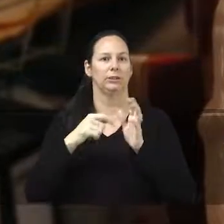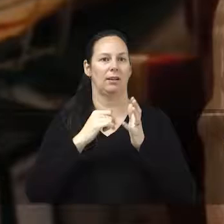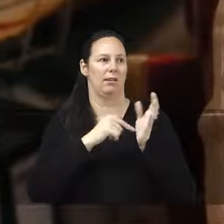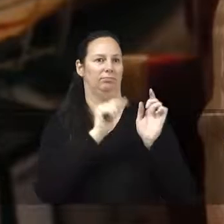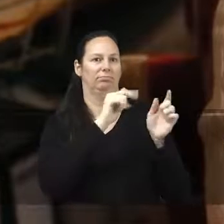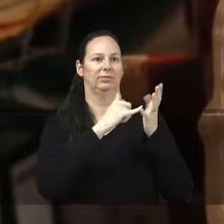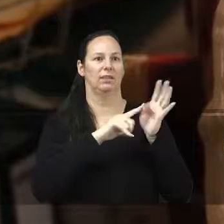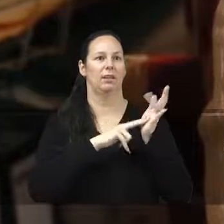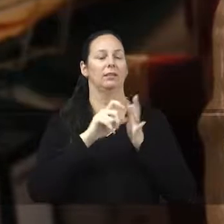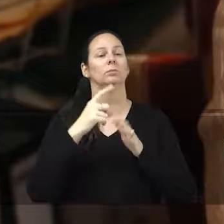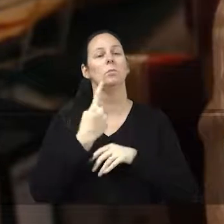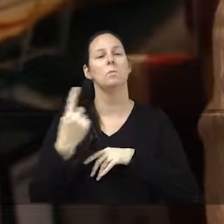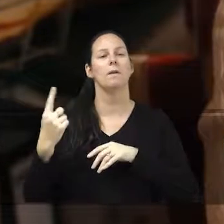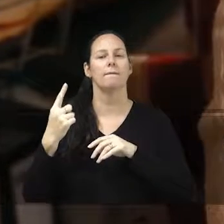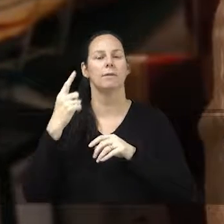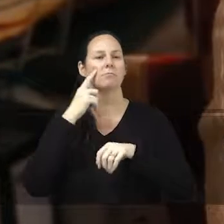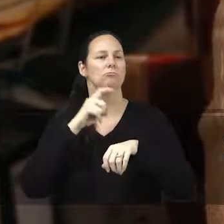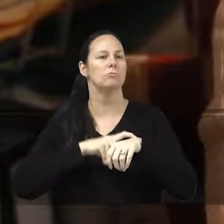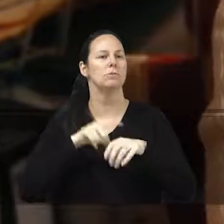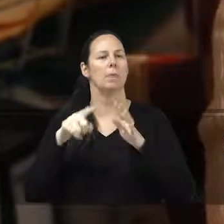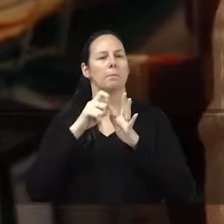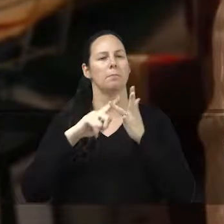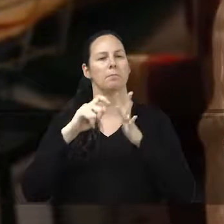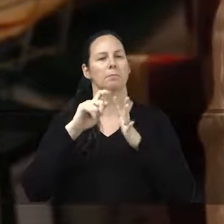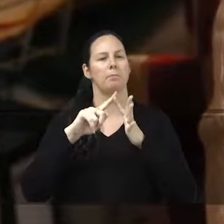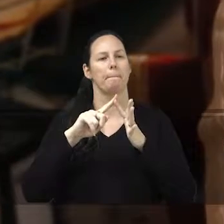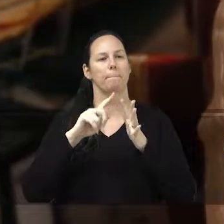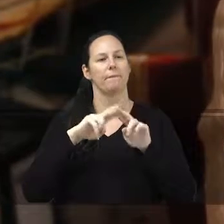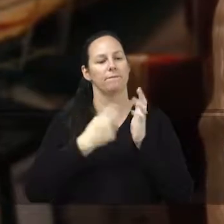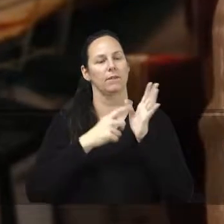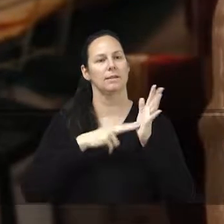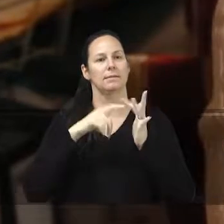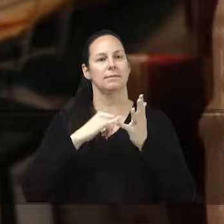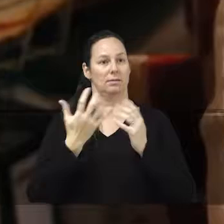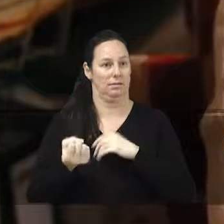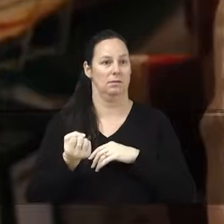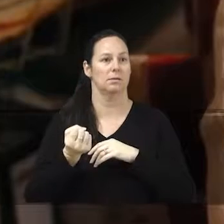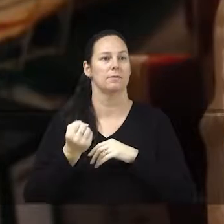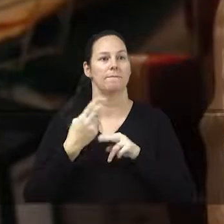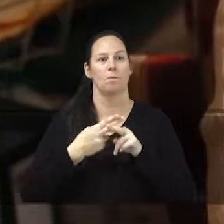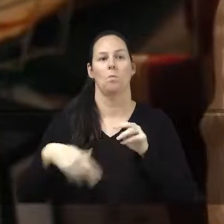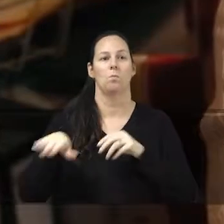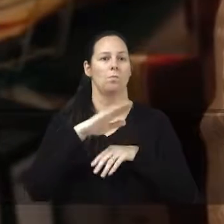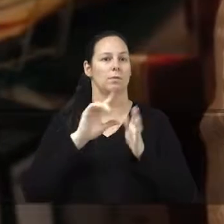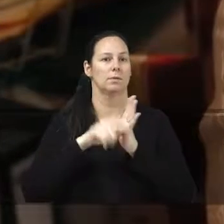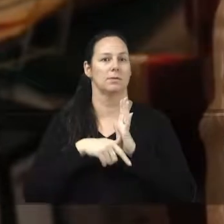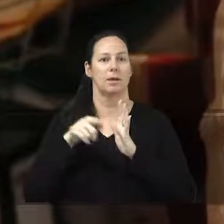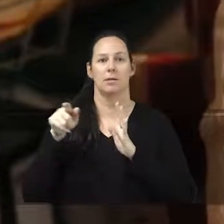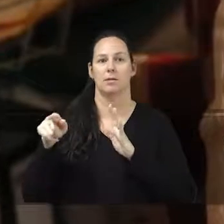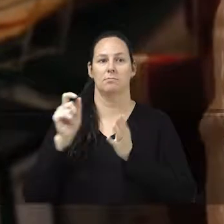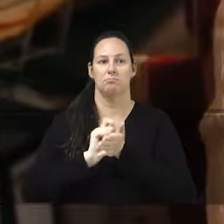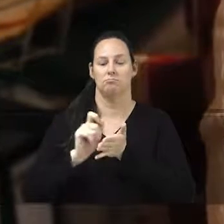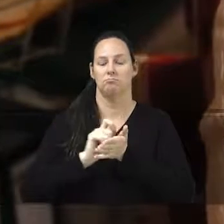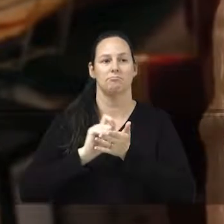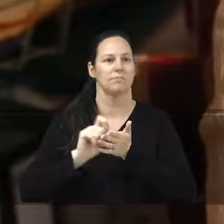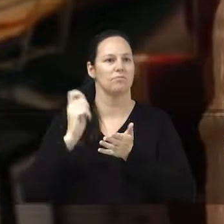is the recognition that Pope Francis has had for all the time that he's been writing, and